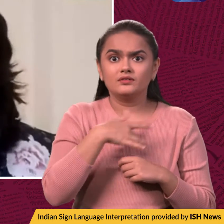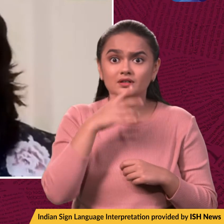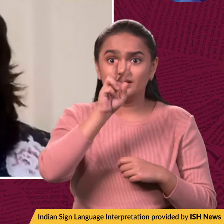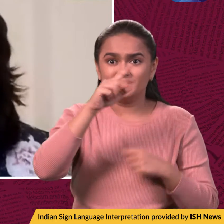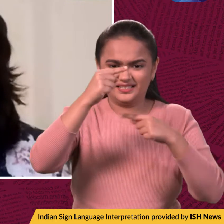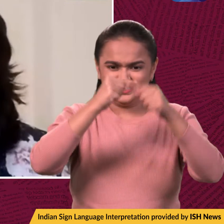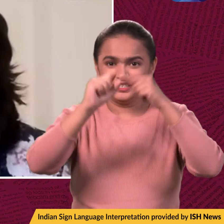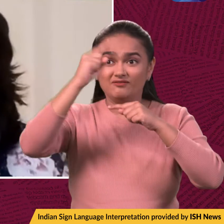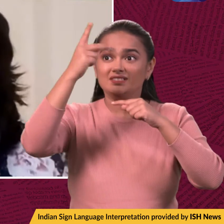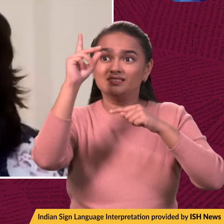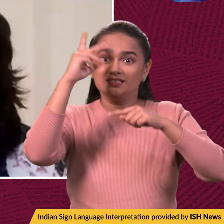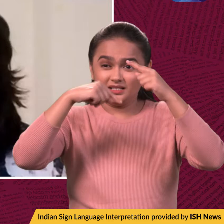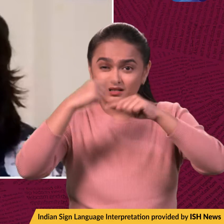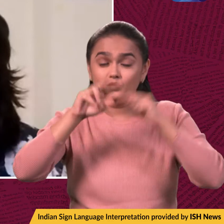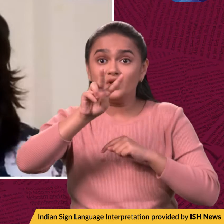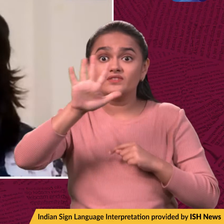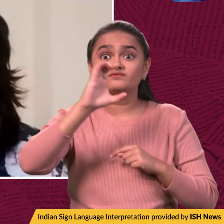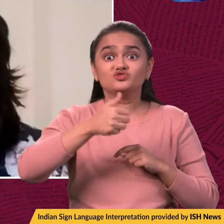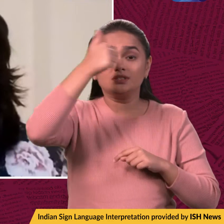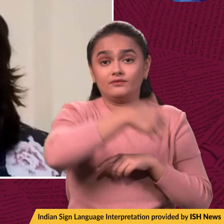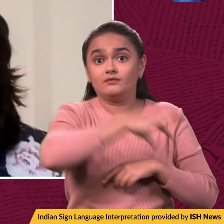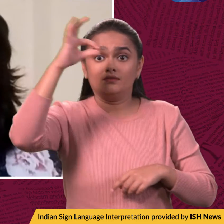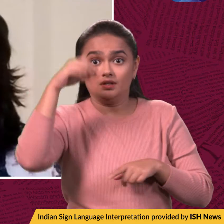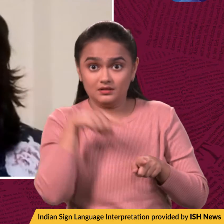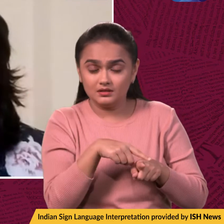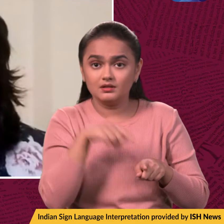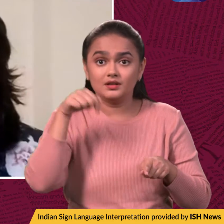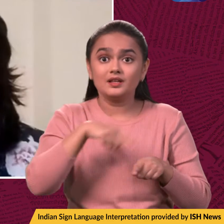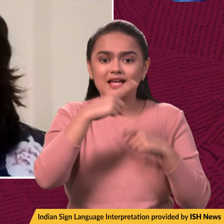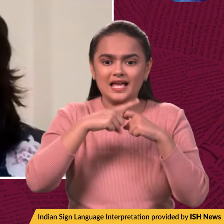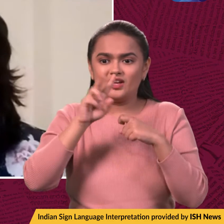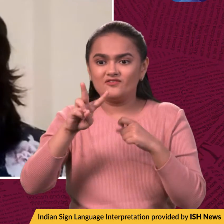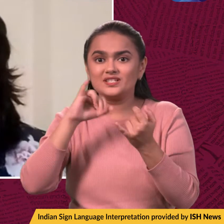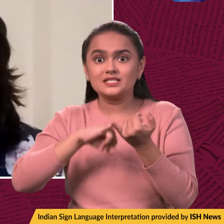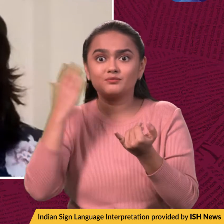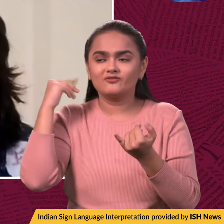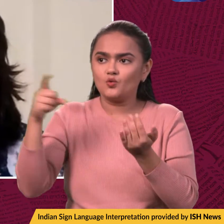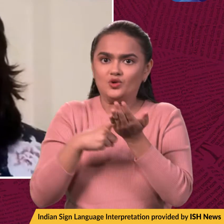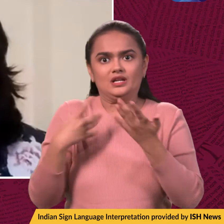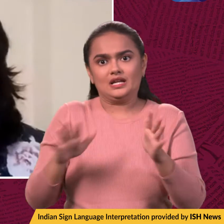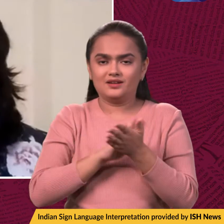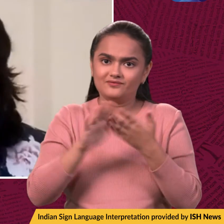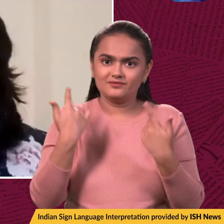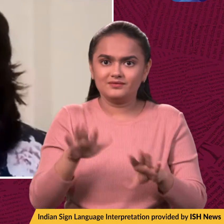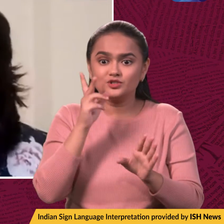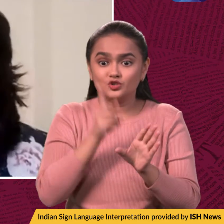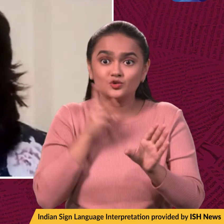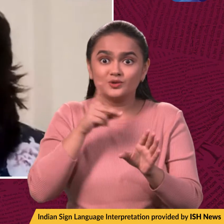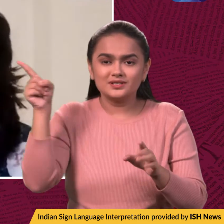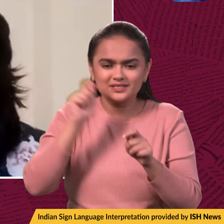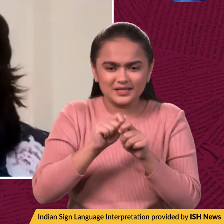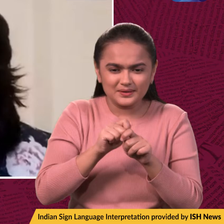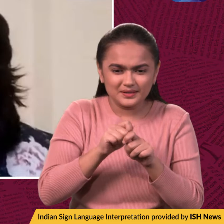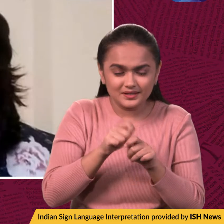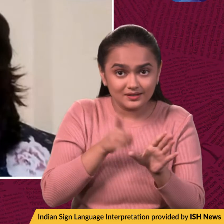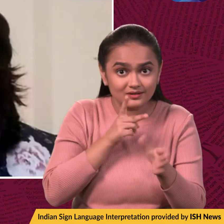25th Chief of the Naval Staff. Admiral Kumar succeeds Admiral Karambir Singh, who retired from the service after a 2-year